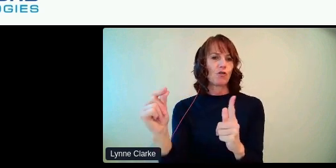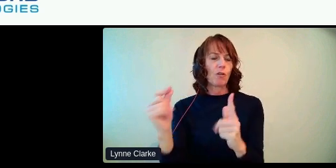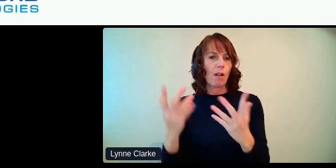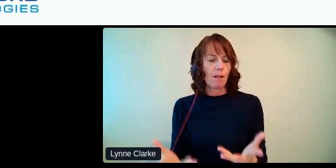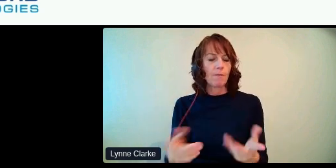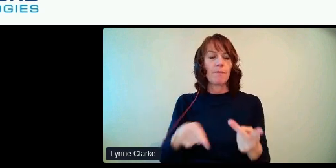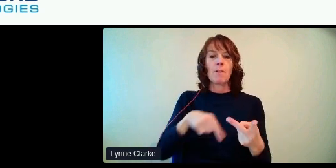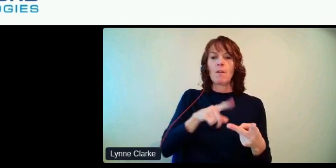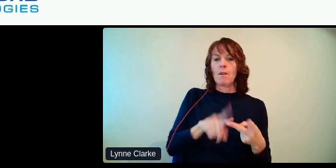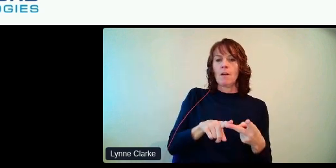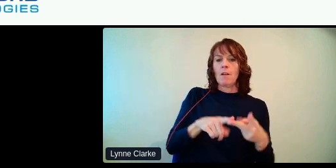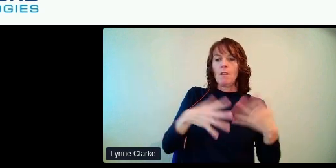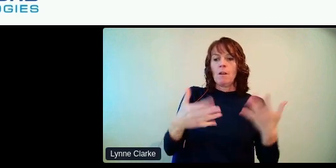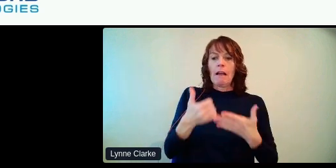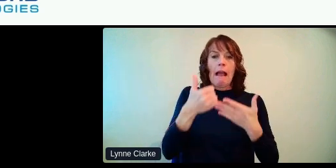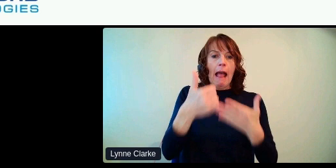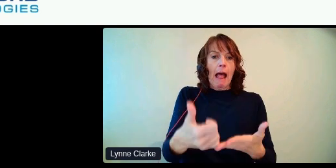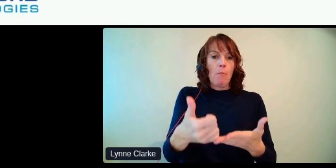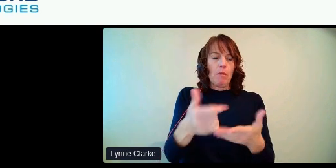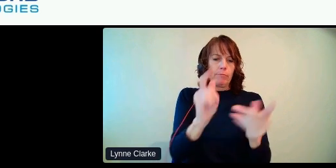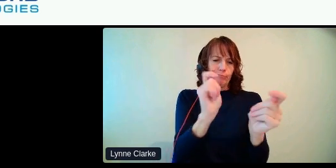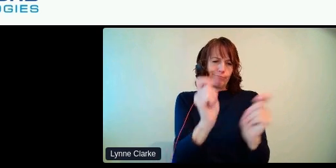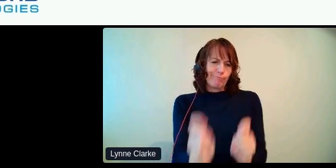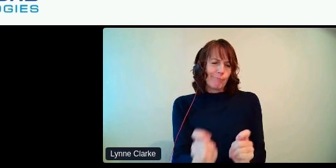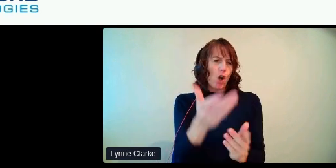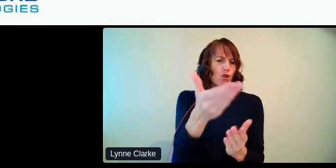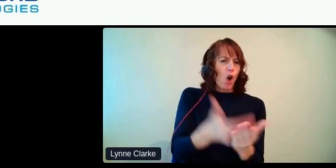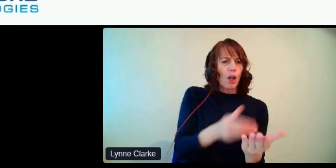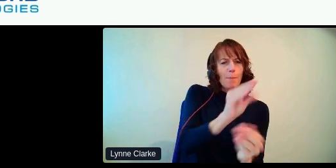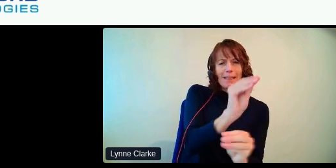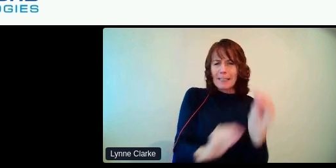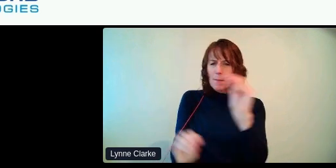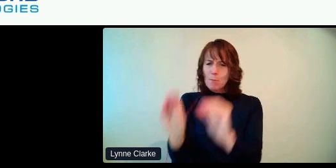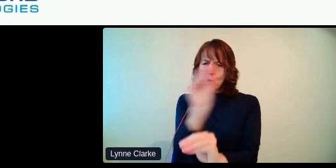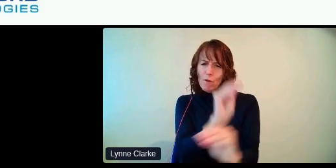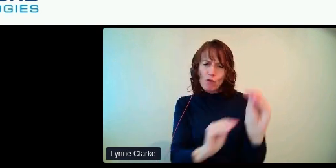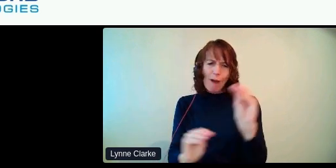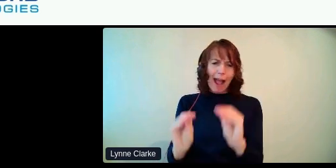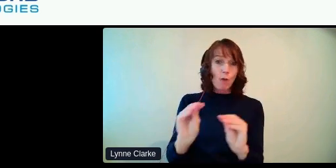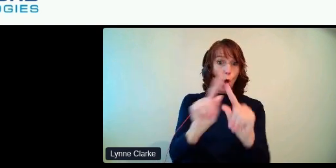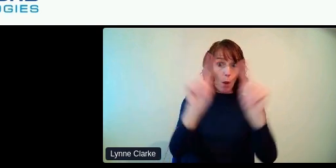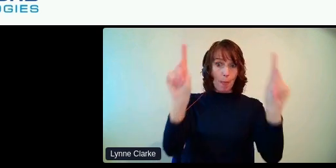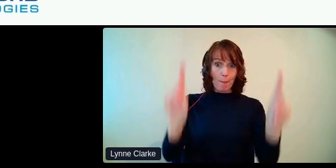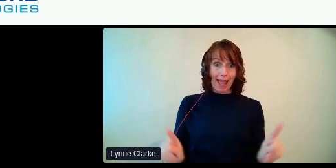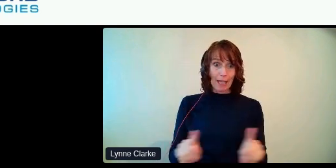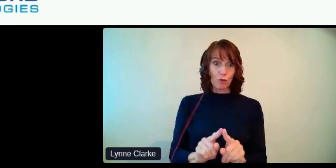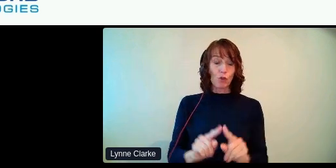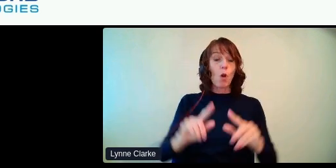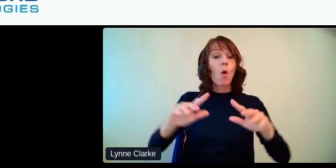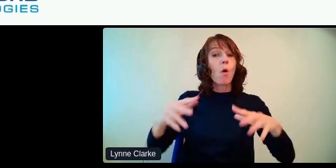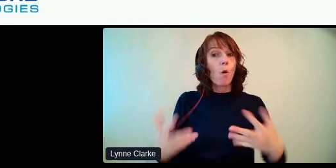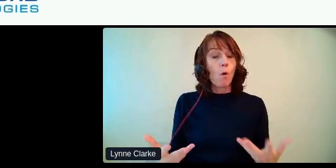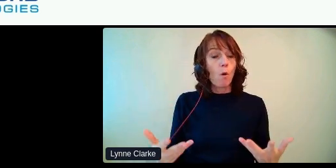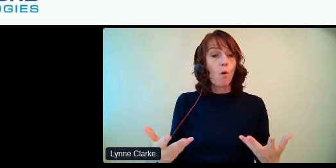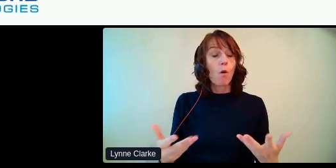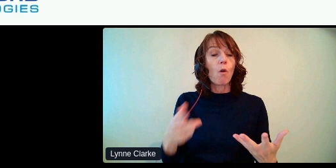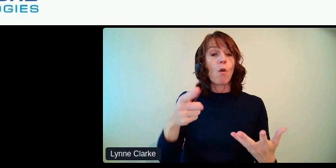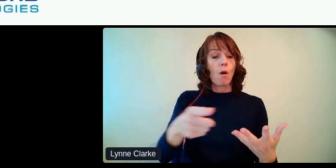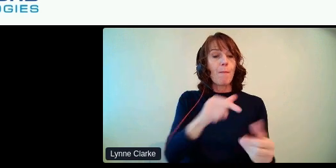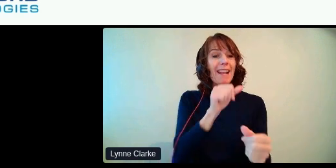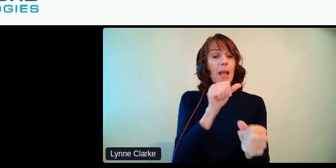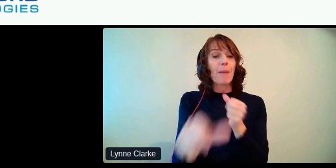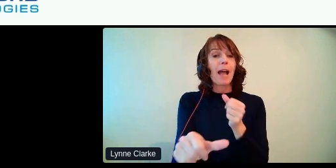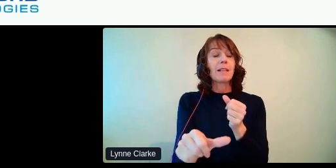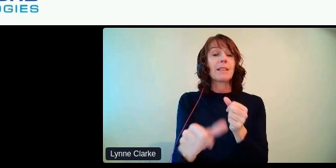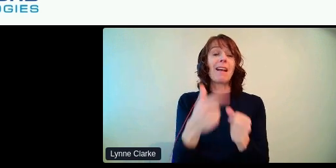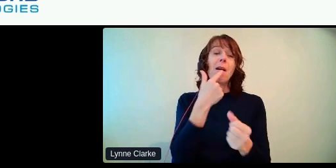helping them manipulate documents or move elements around on a page. Or it might be optimizing high volumes